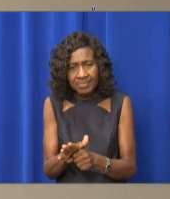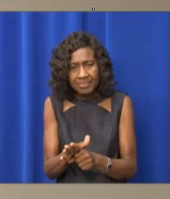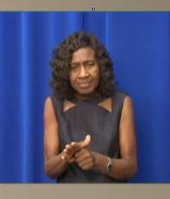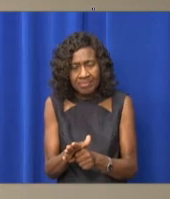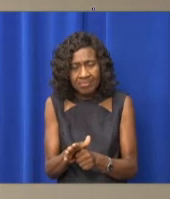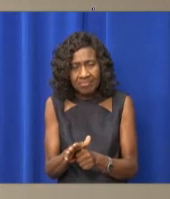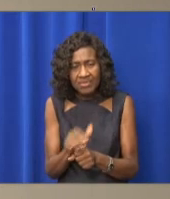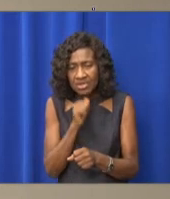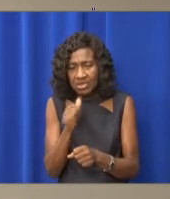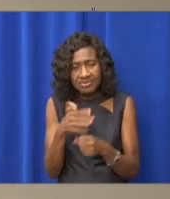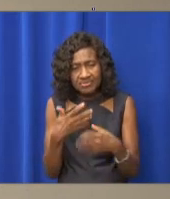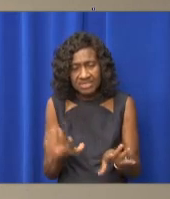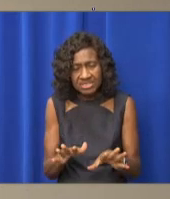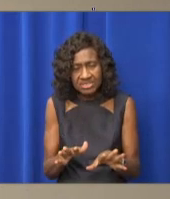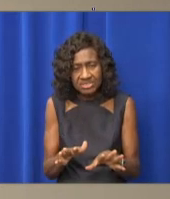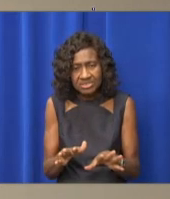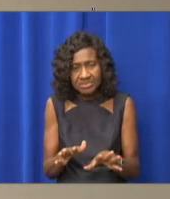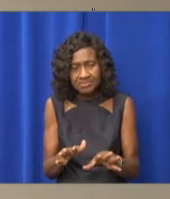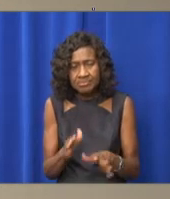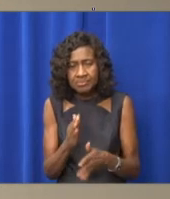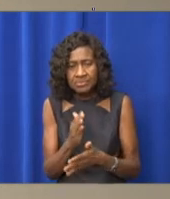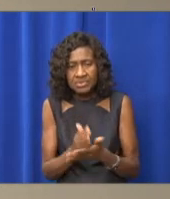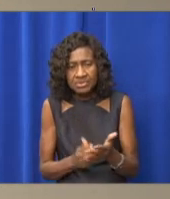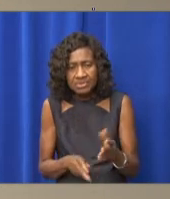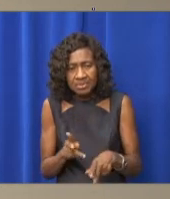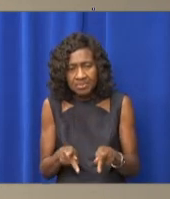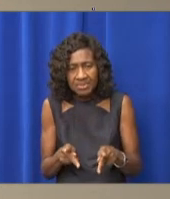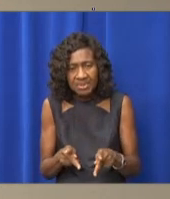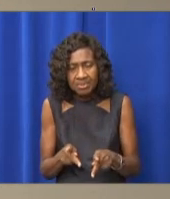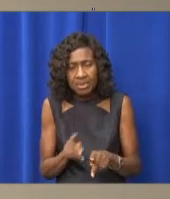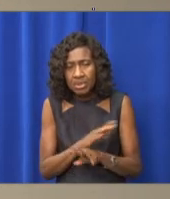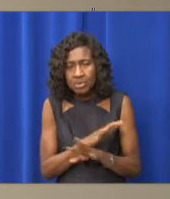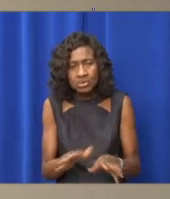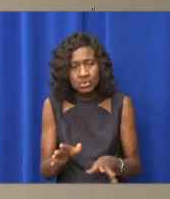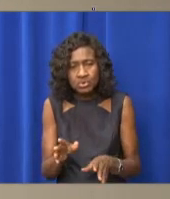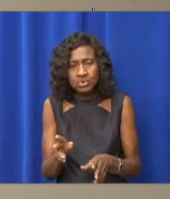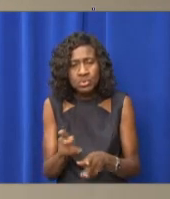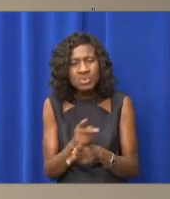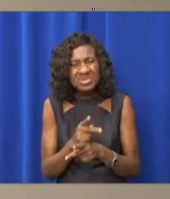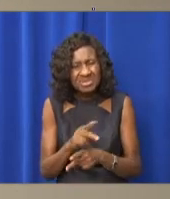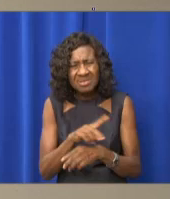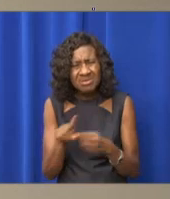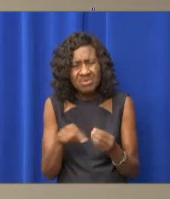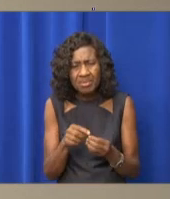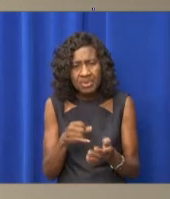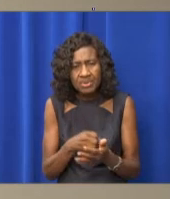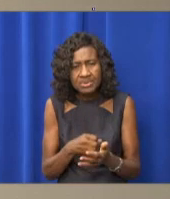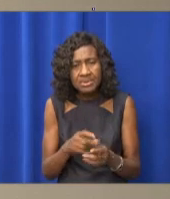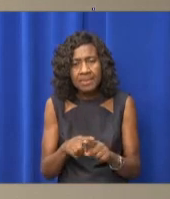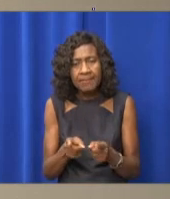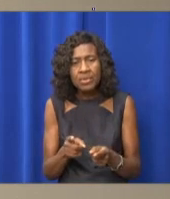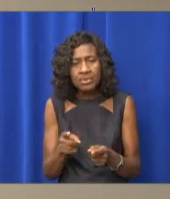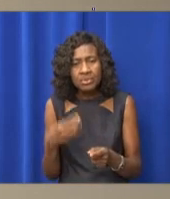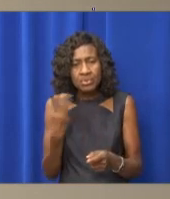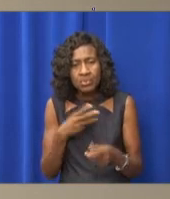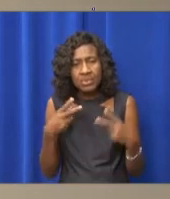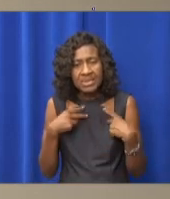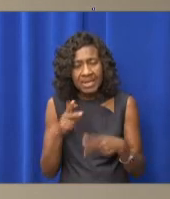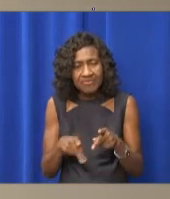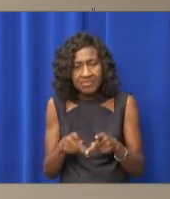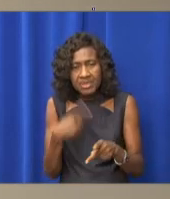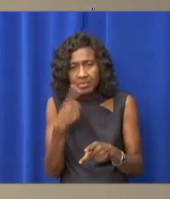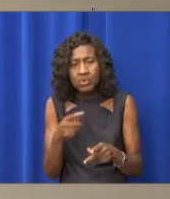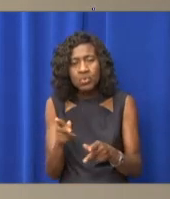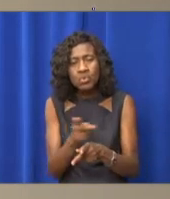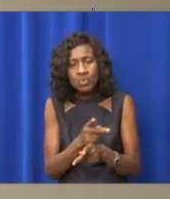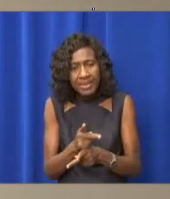that, but we have a lot that do care about it. And this is the Cayman Islands, the